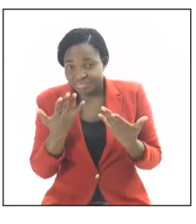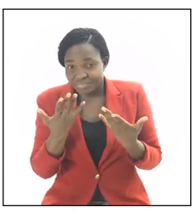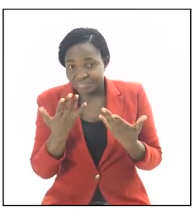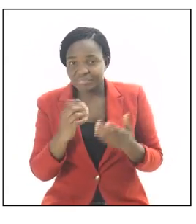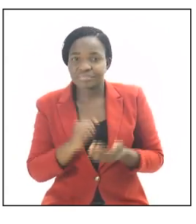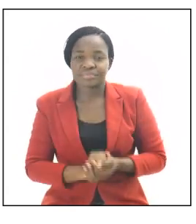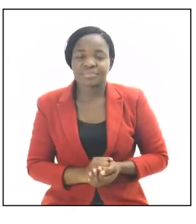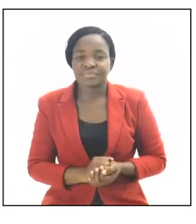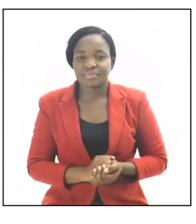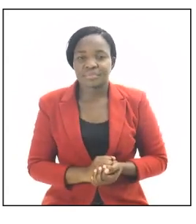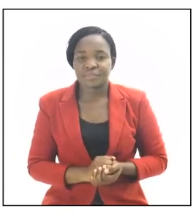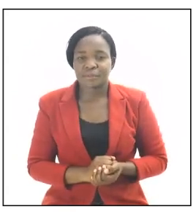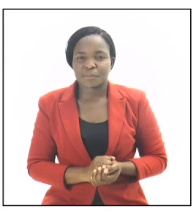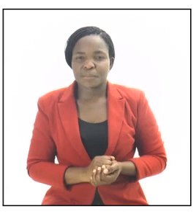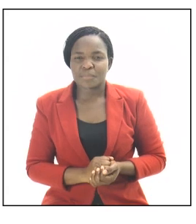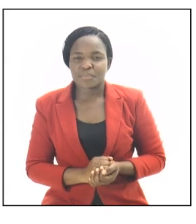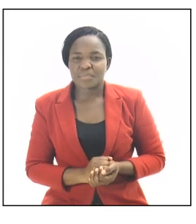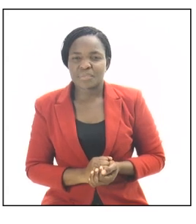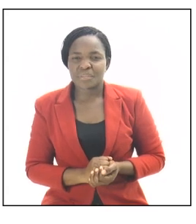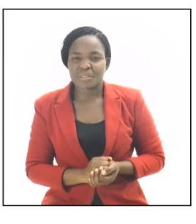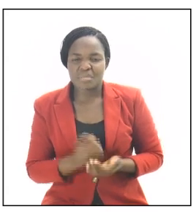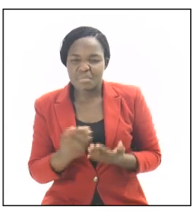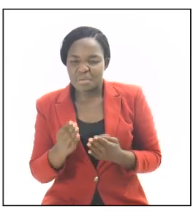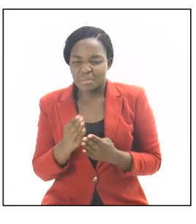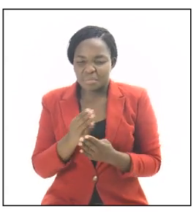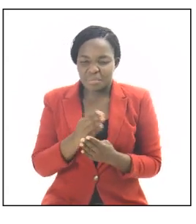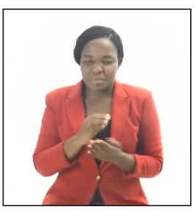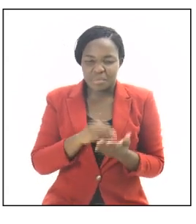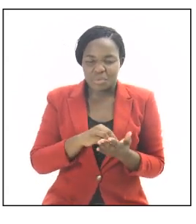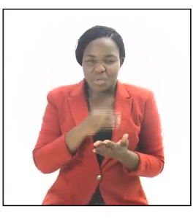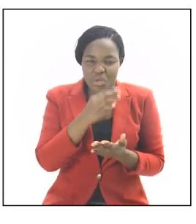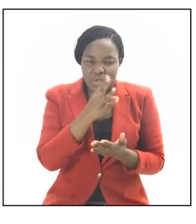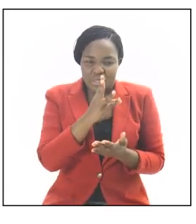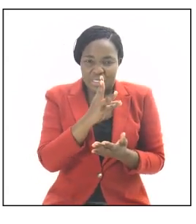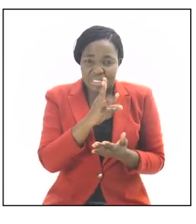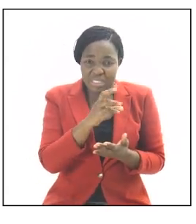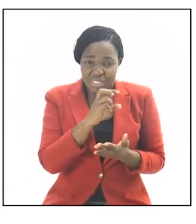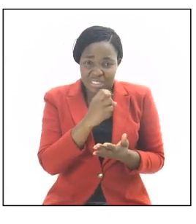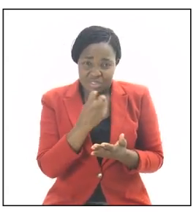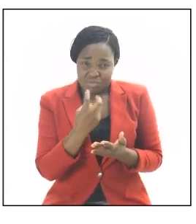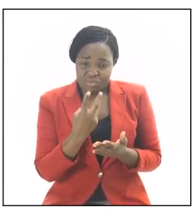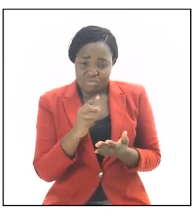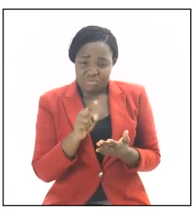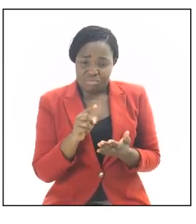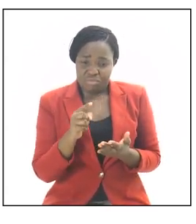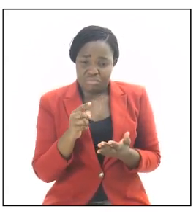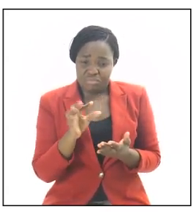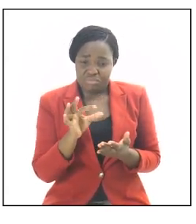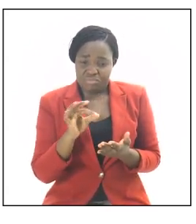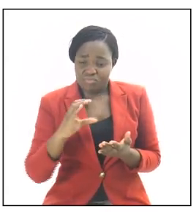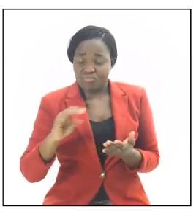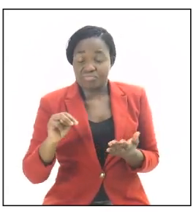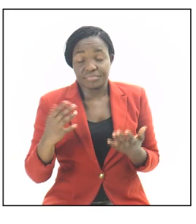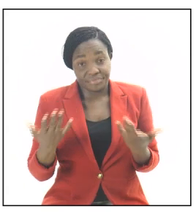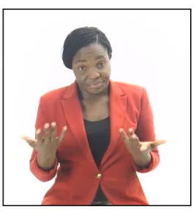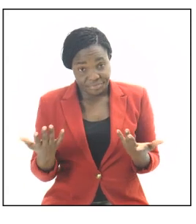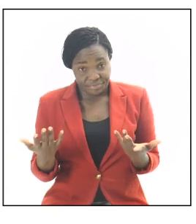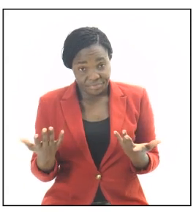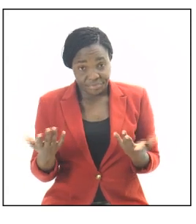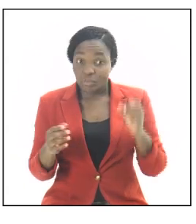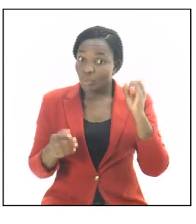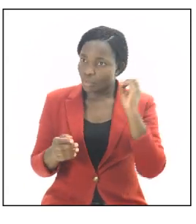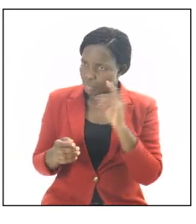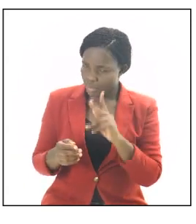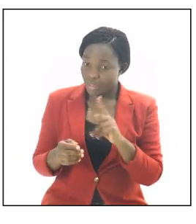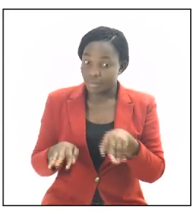It might be slightly less, 62.9 centimeters, maybe. Okay, let's now